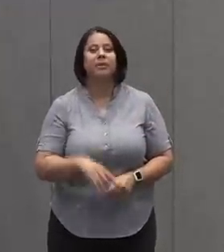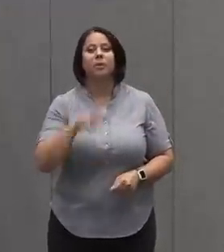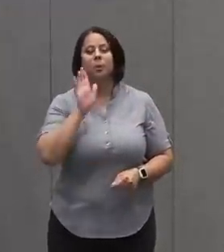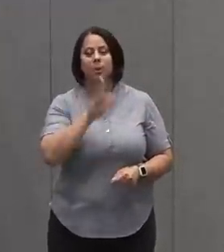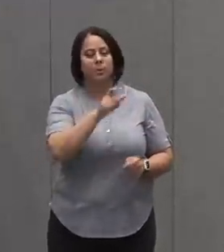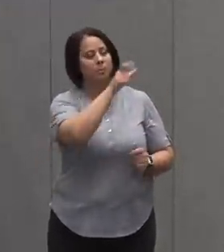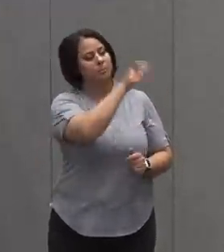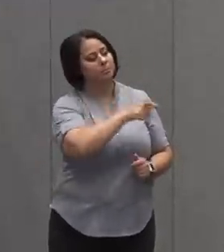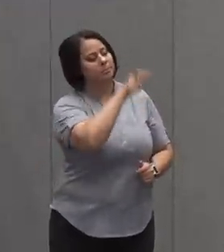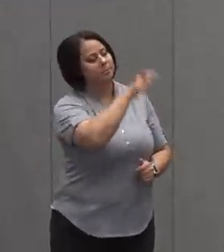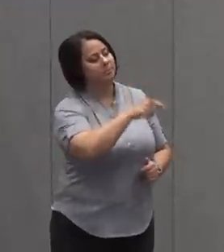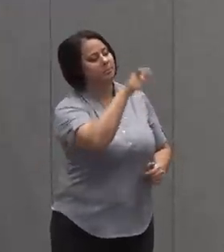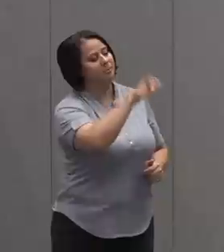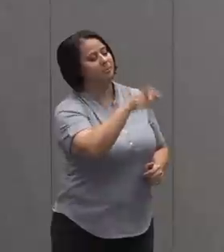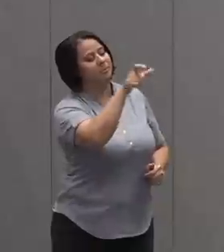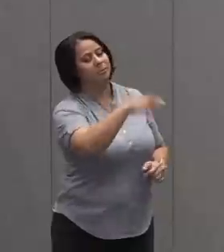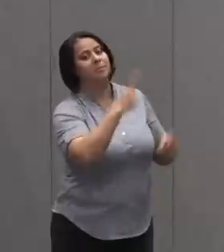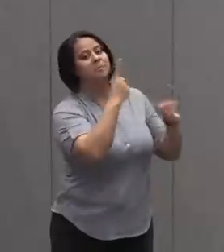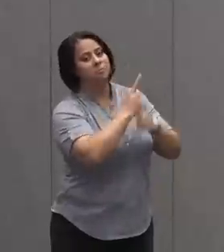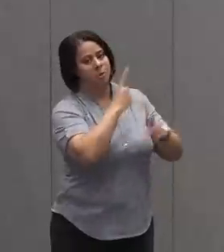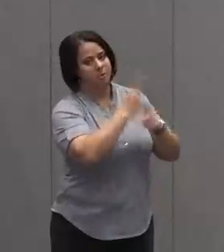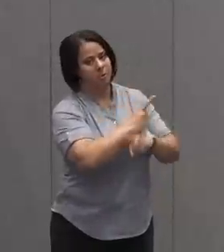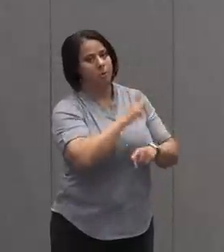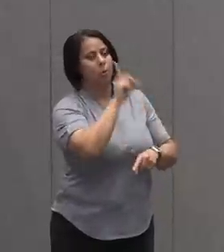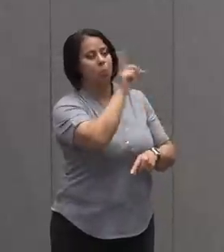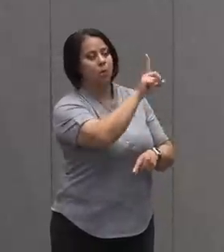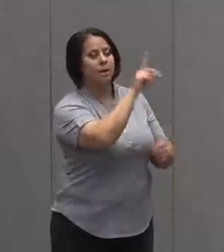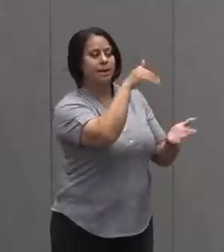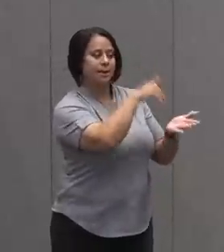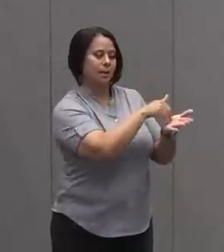proper notation of